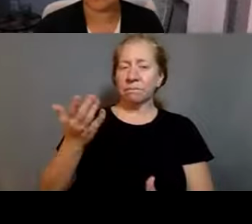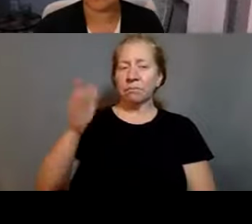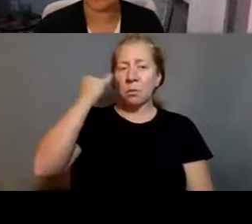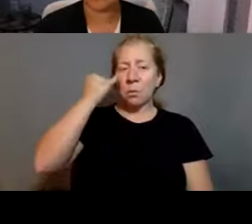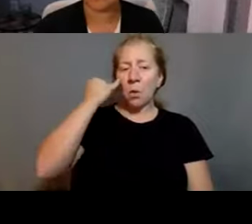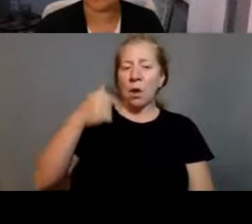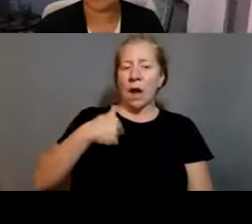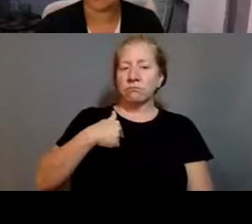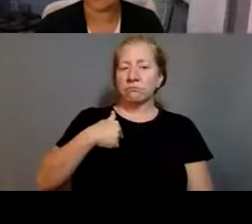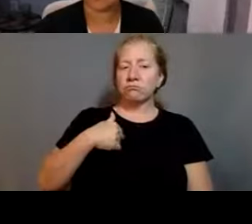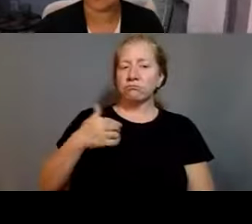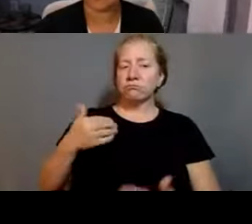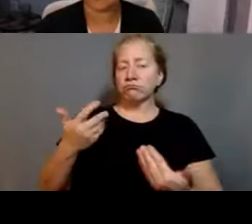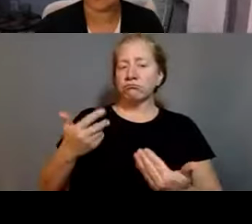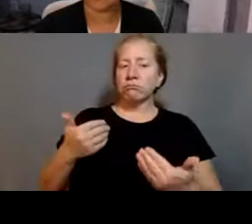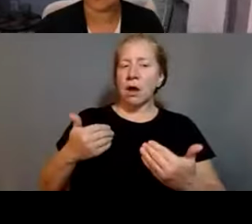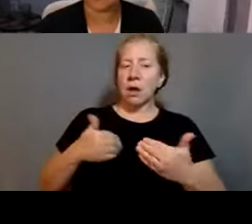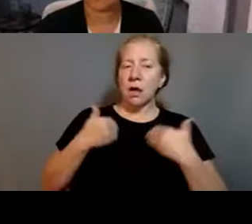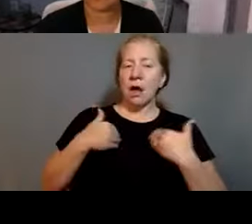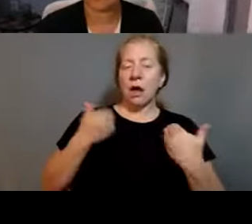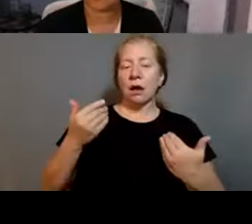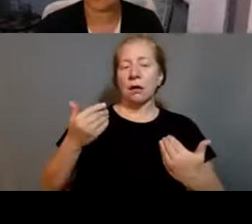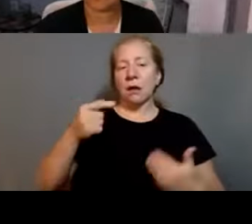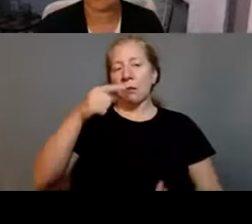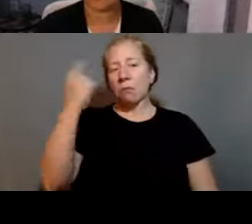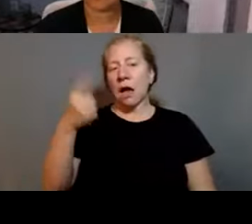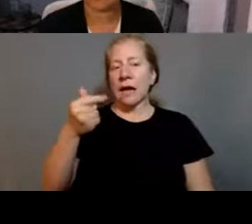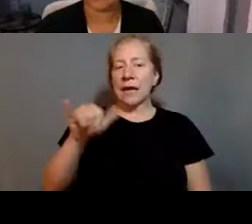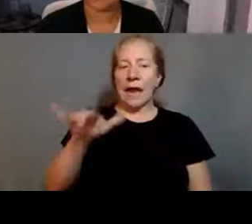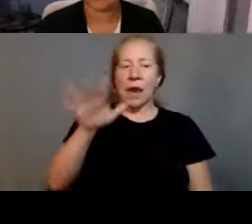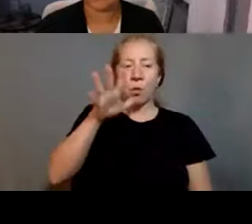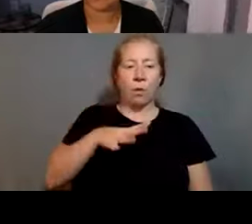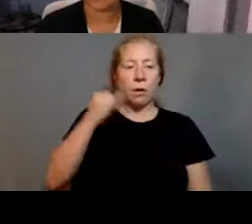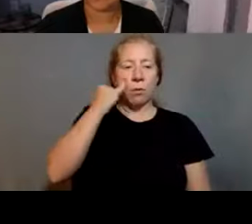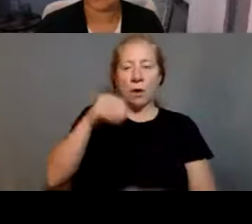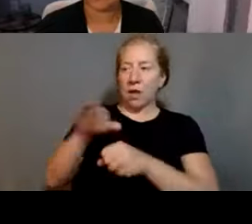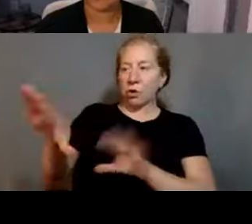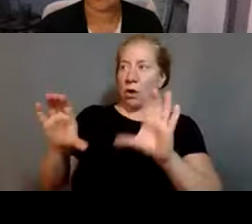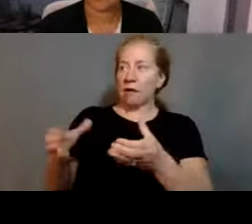a Black young woman, gay, and I was in your room, what on that